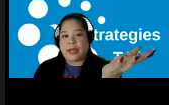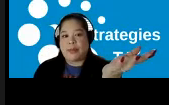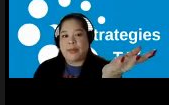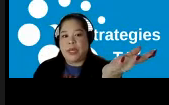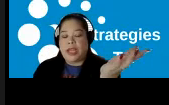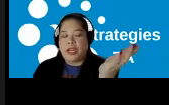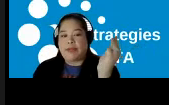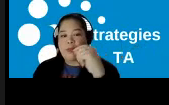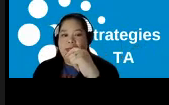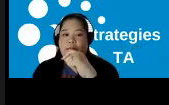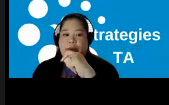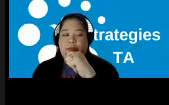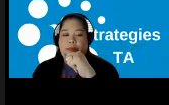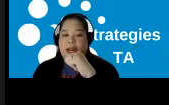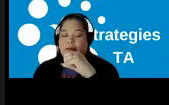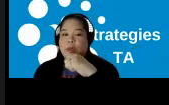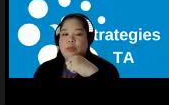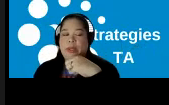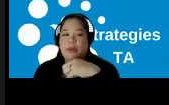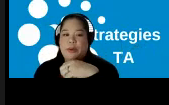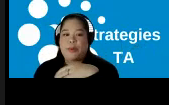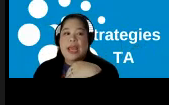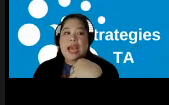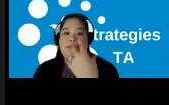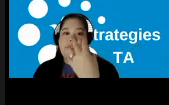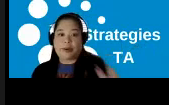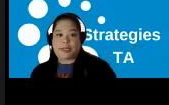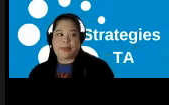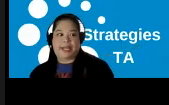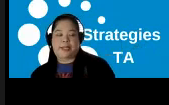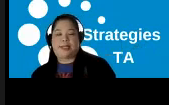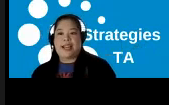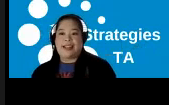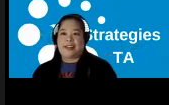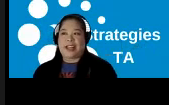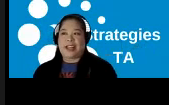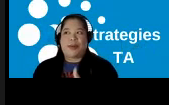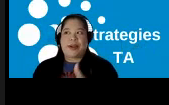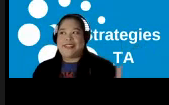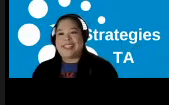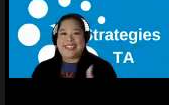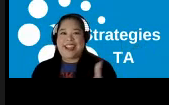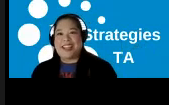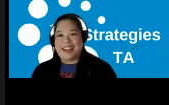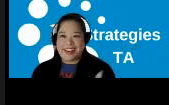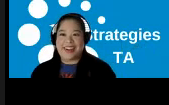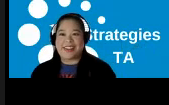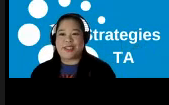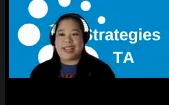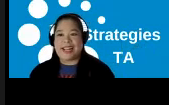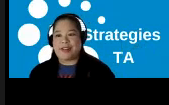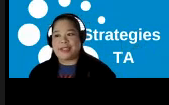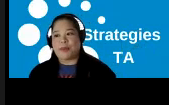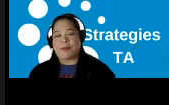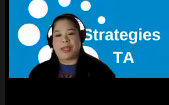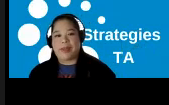had you know, families that I've worked with who have younger siblings that they're like, what do I do with this you know, younger